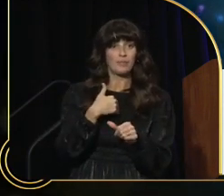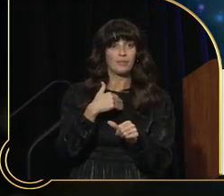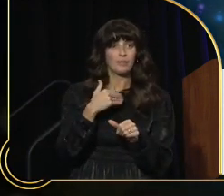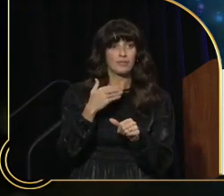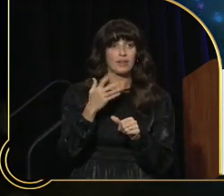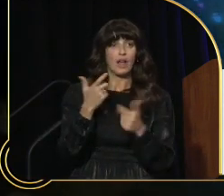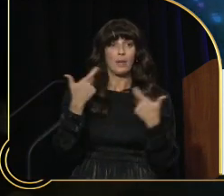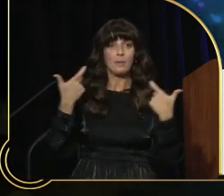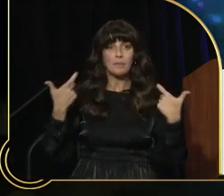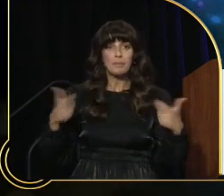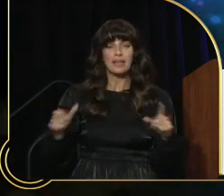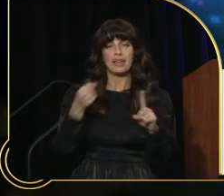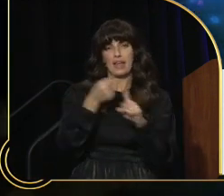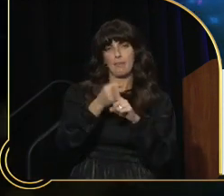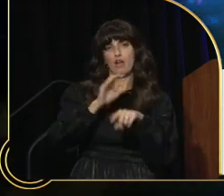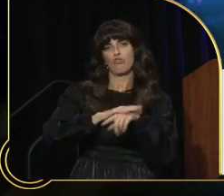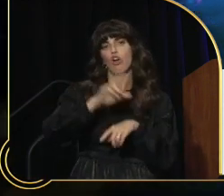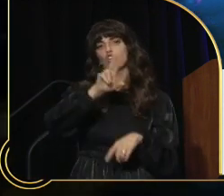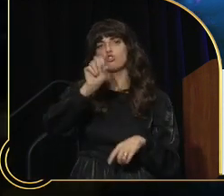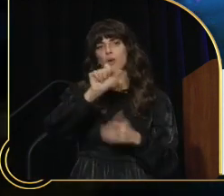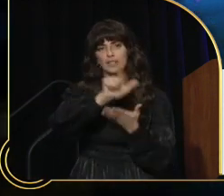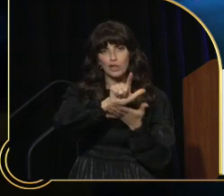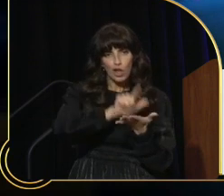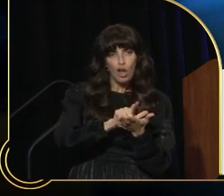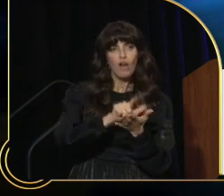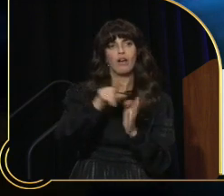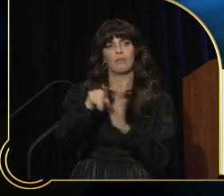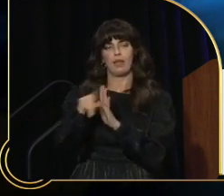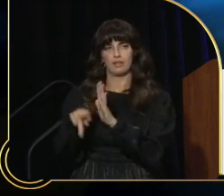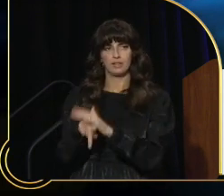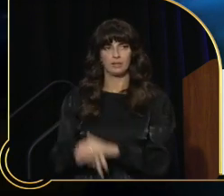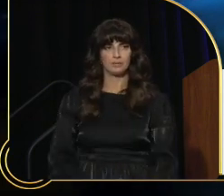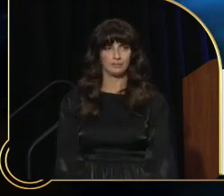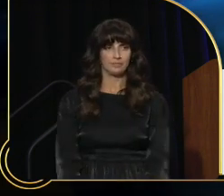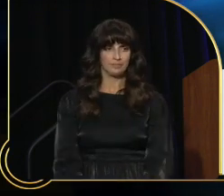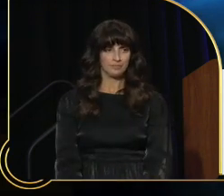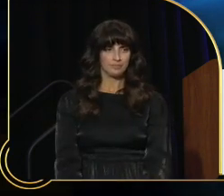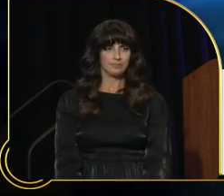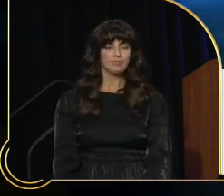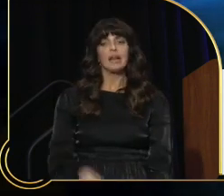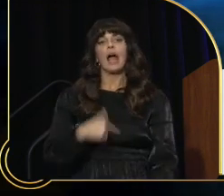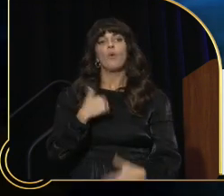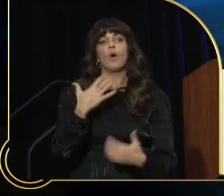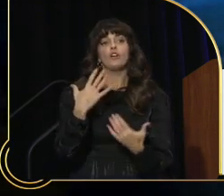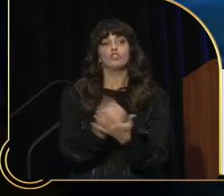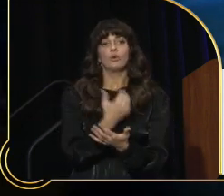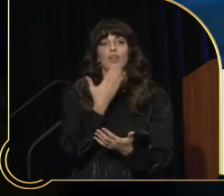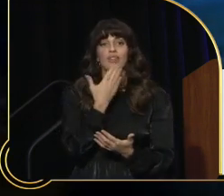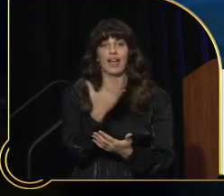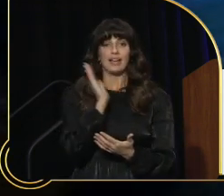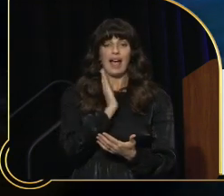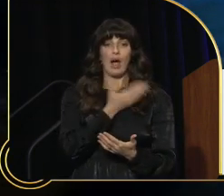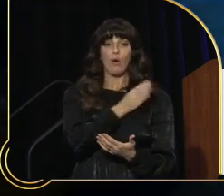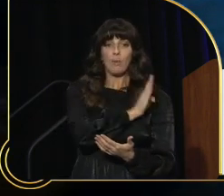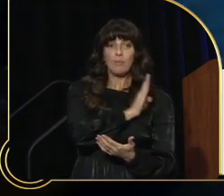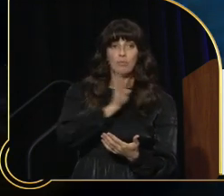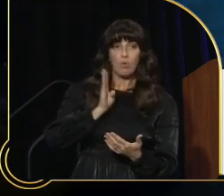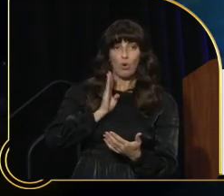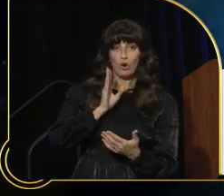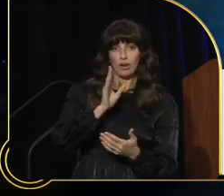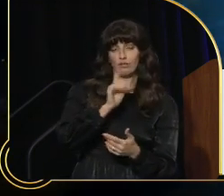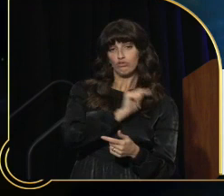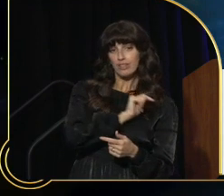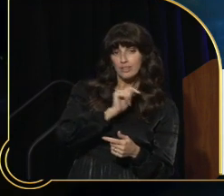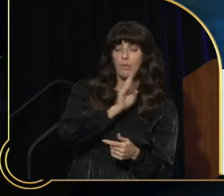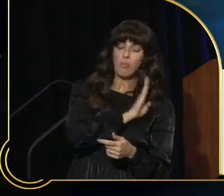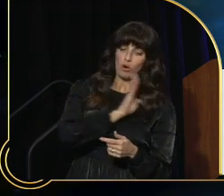outsized impact on U.S. law and policy. I want to thank our Board of Trustees, staff and interns, past